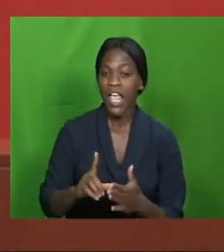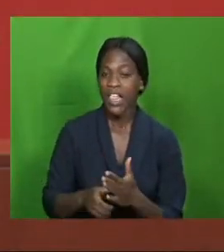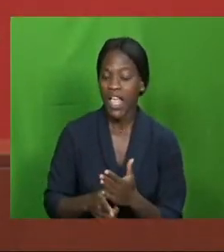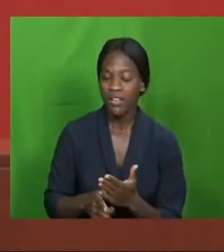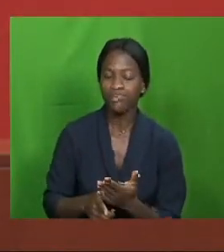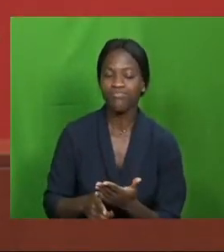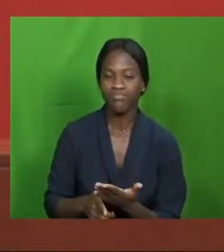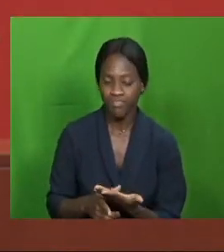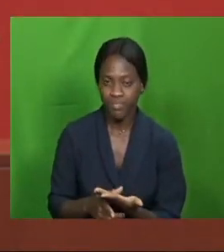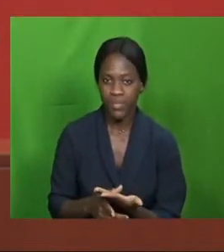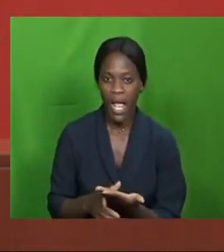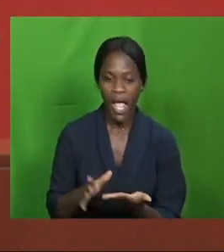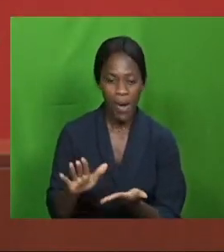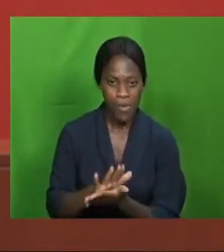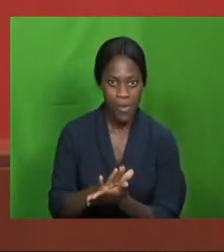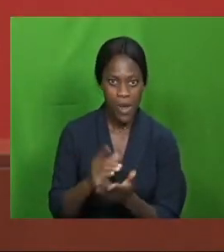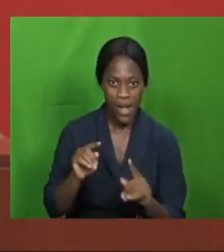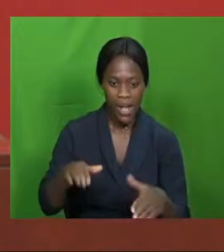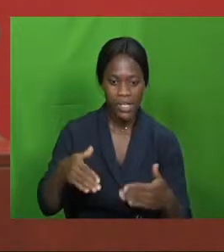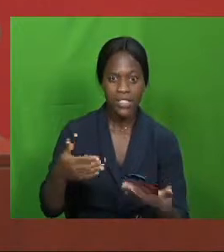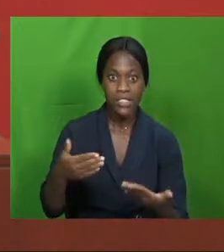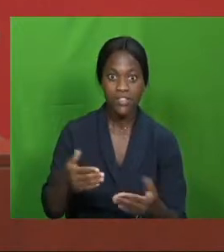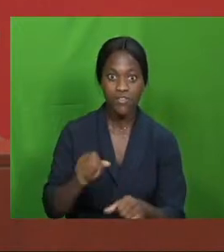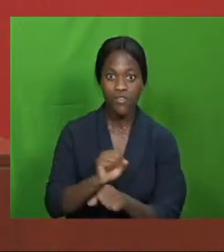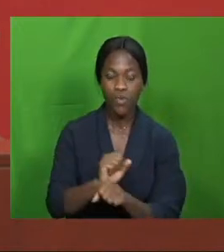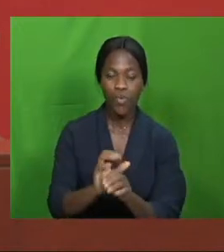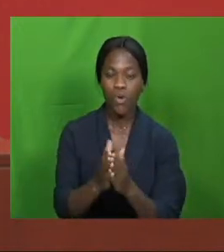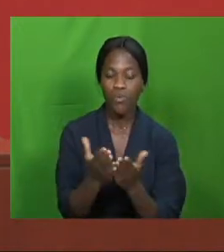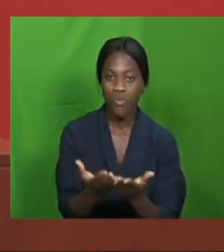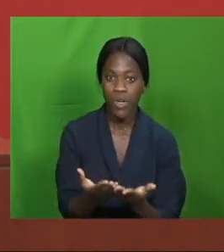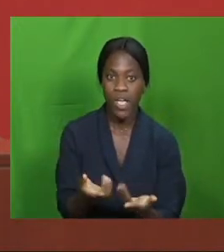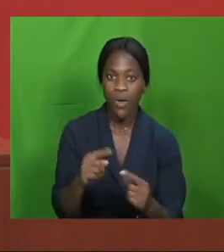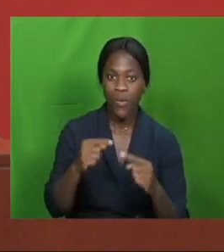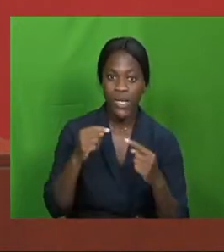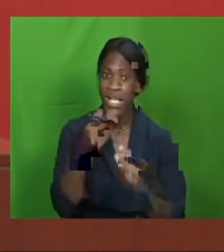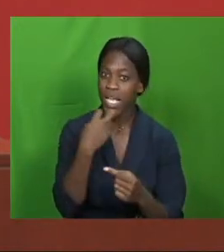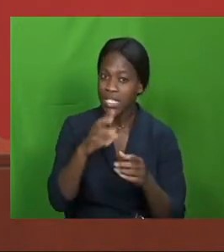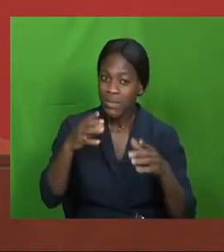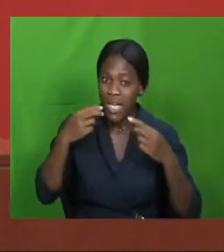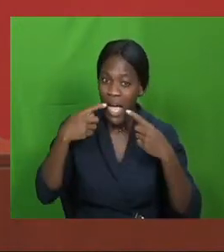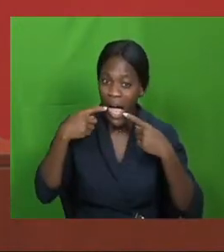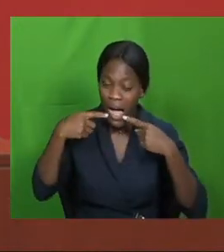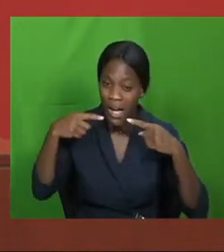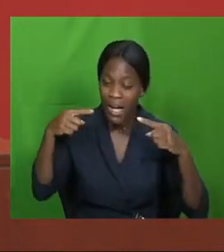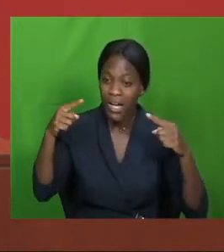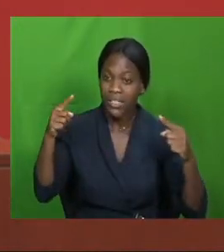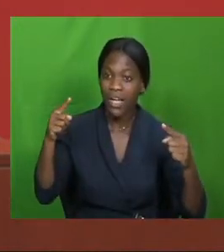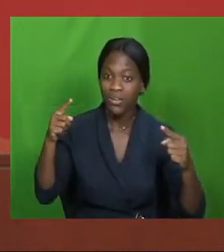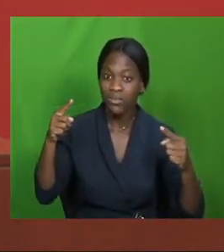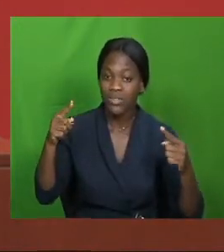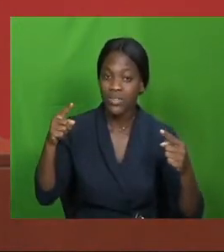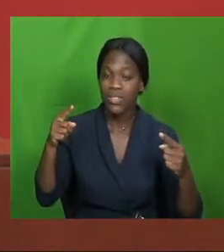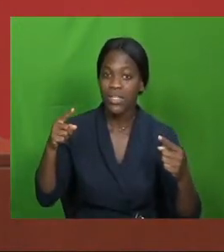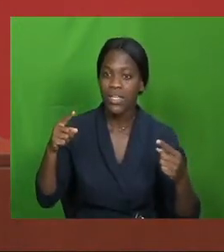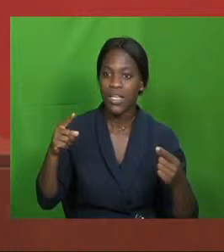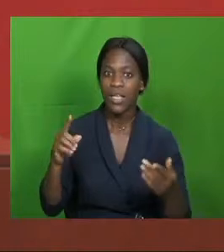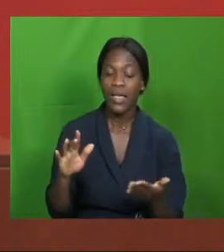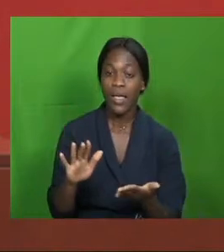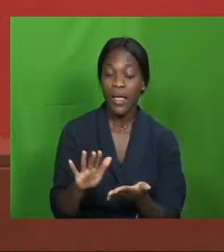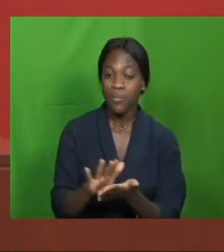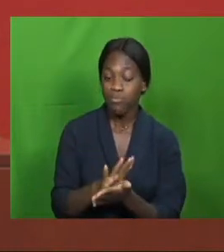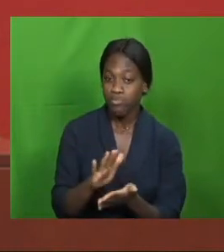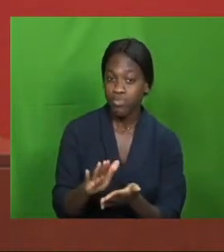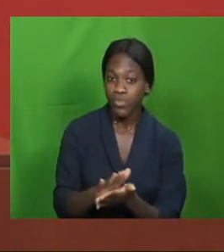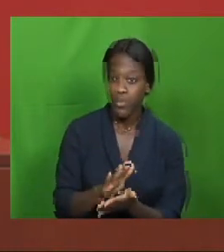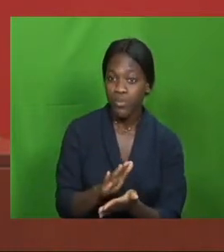on the order paper. And as soon as Mr. Speaker announces papers